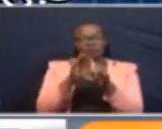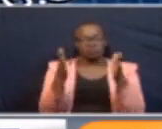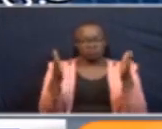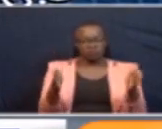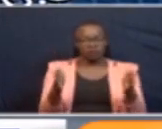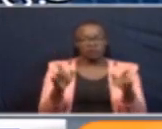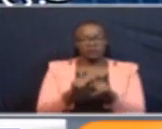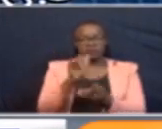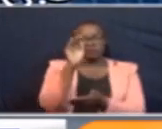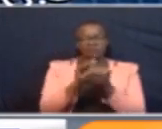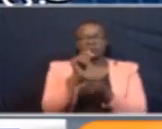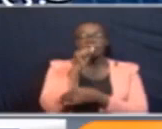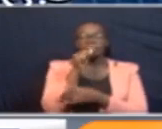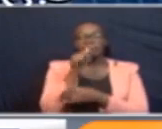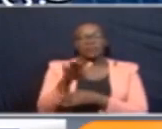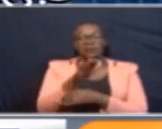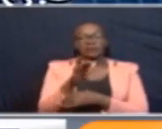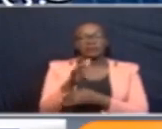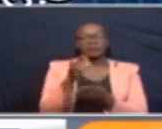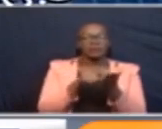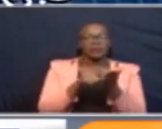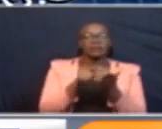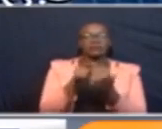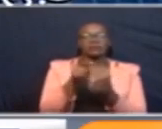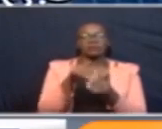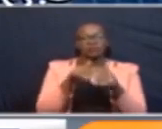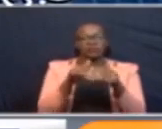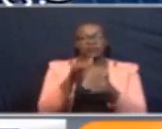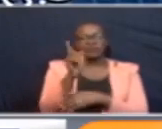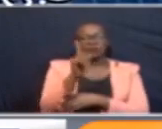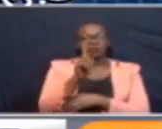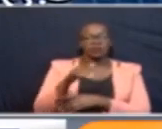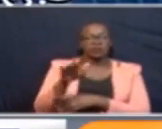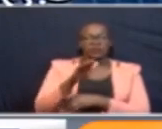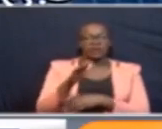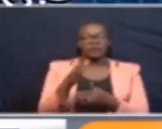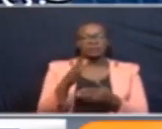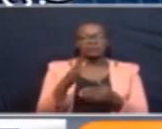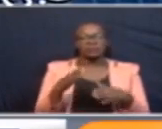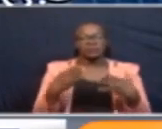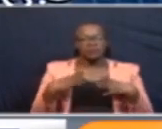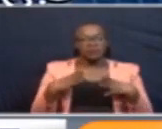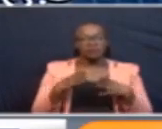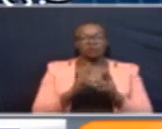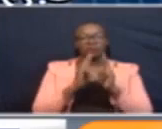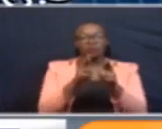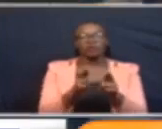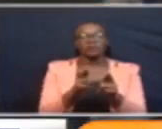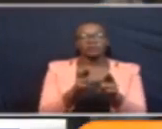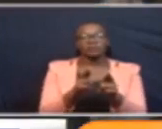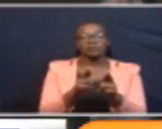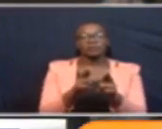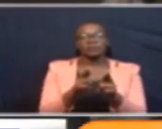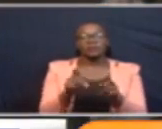and decreased private sector credit growth. According to the Nairobi Metropolitan Area Residential Report by Cytonn Investments, the